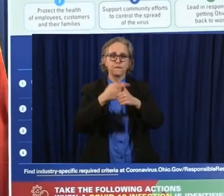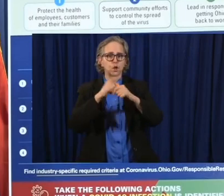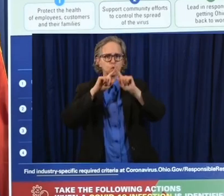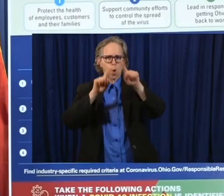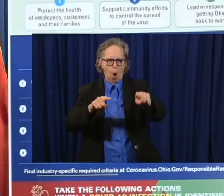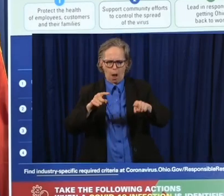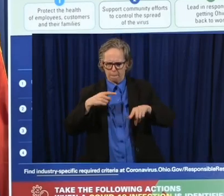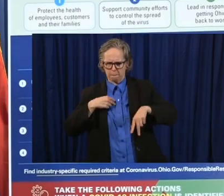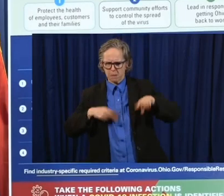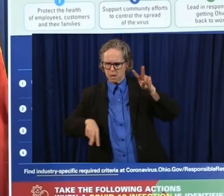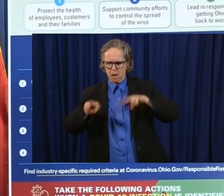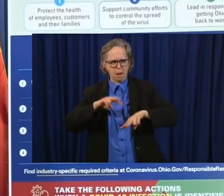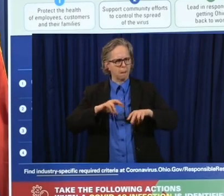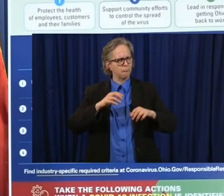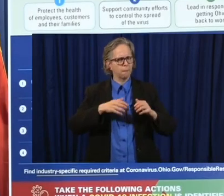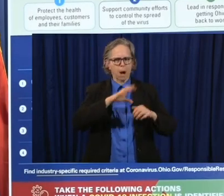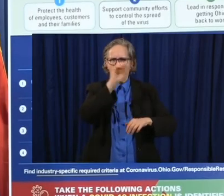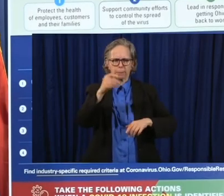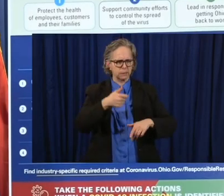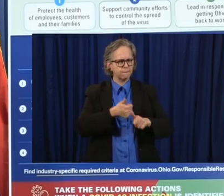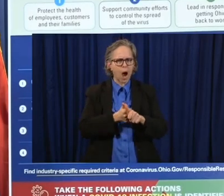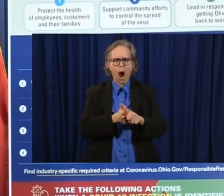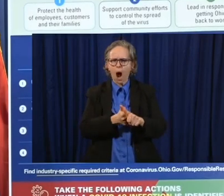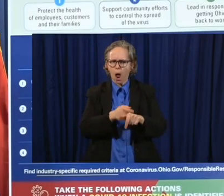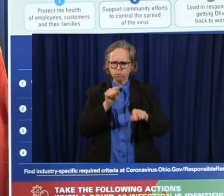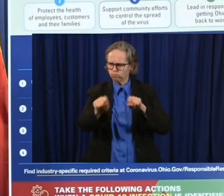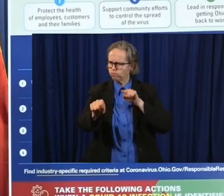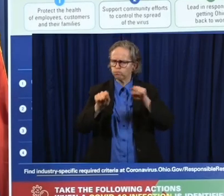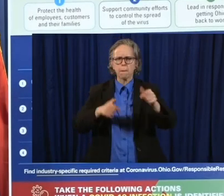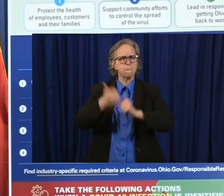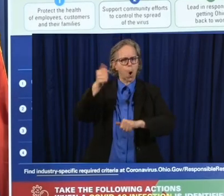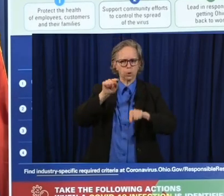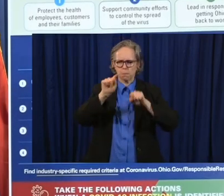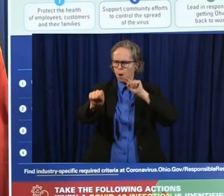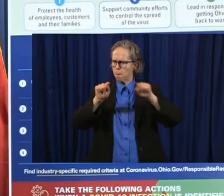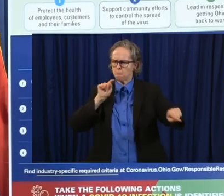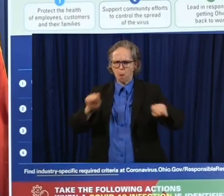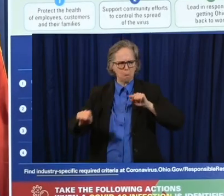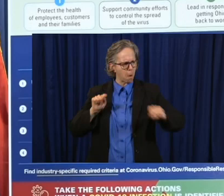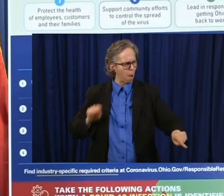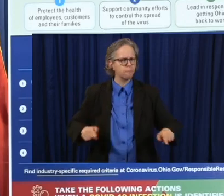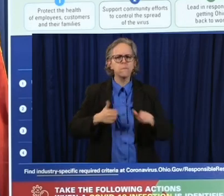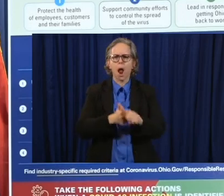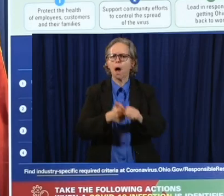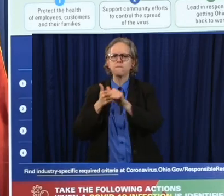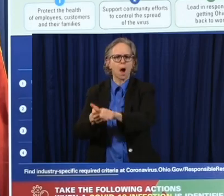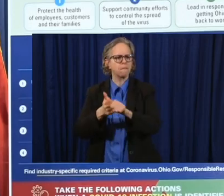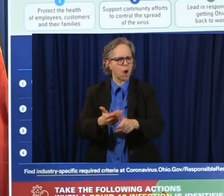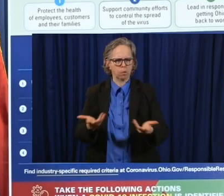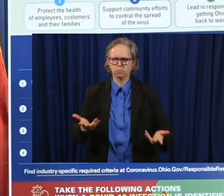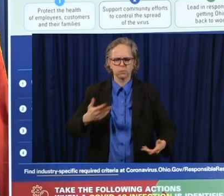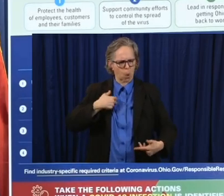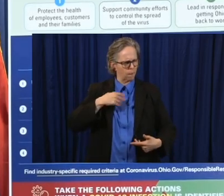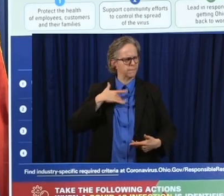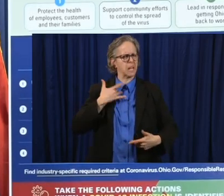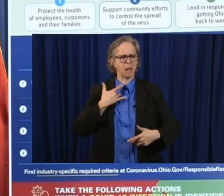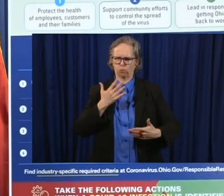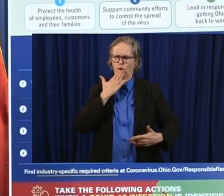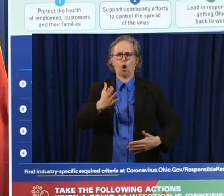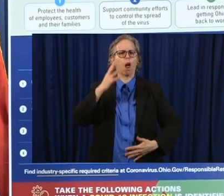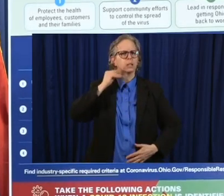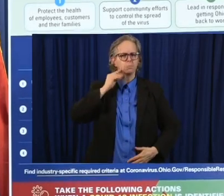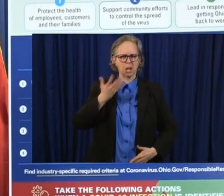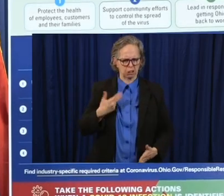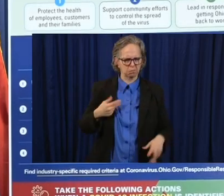but by and large, Ohioans did everything they could to comply, and they did that.